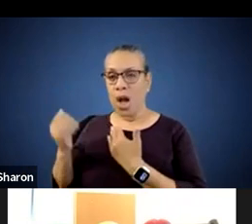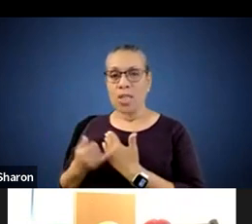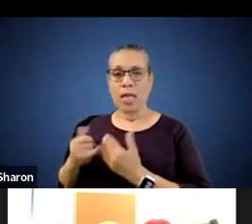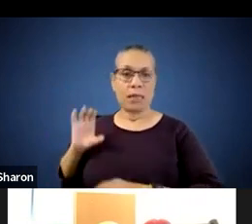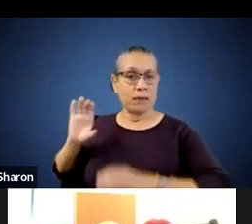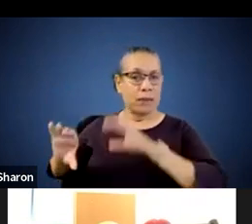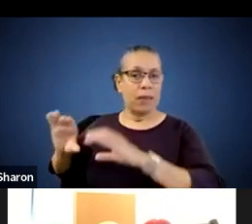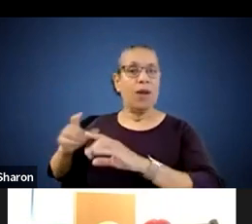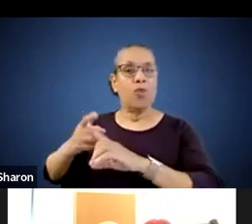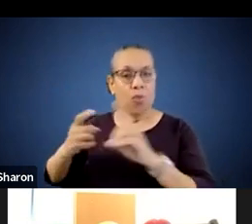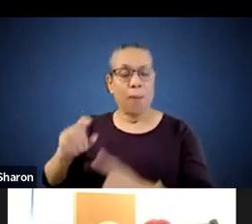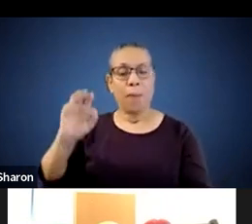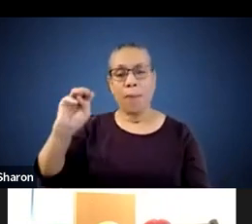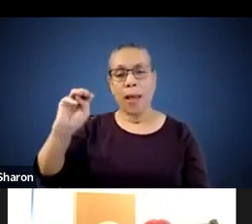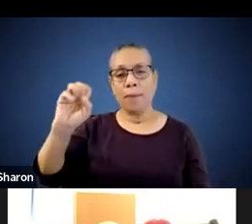by msba